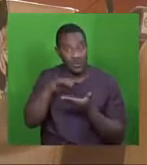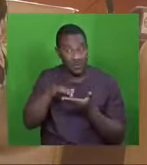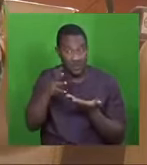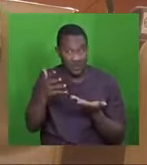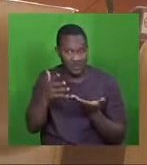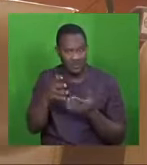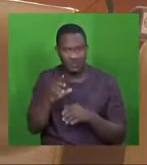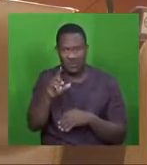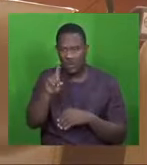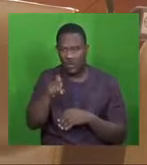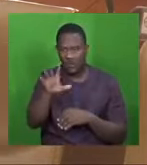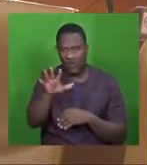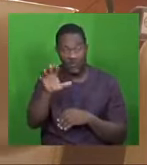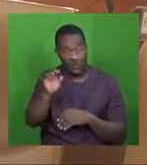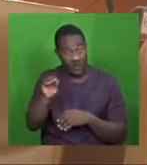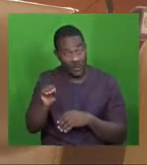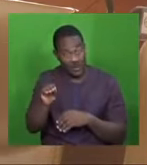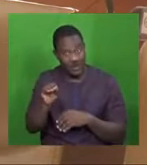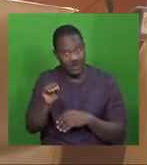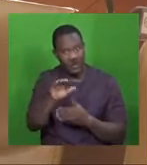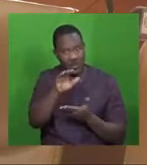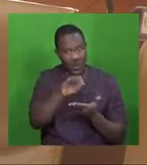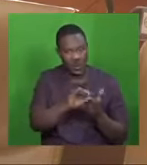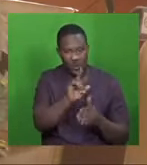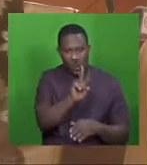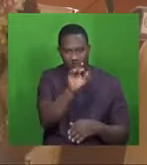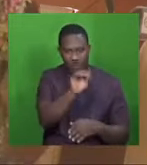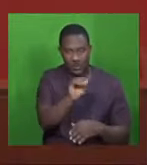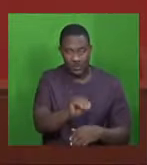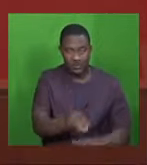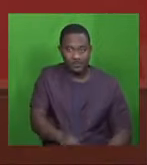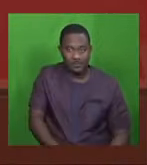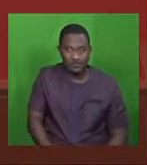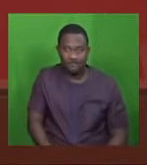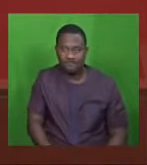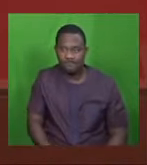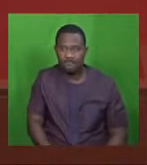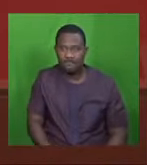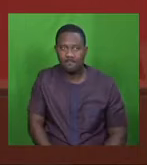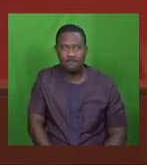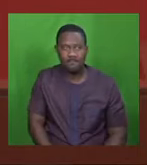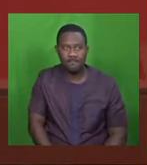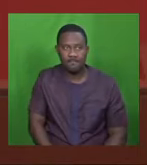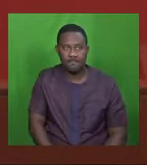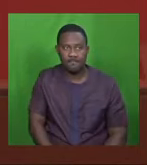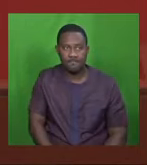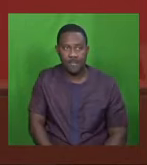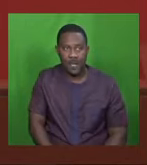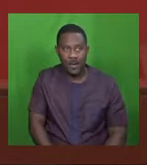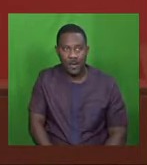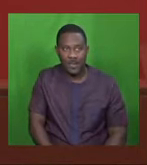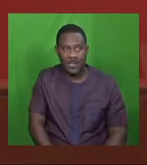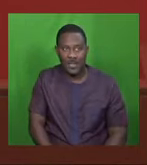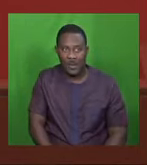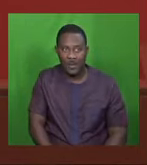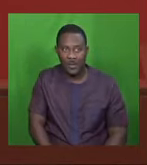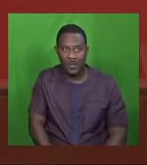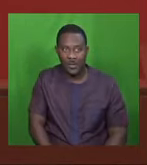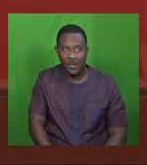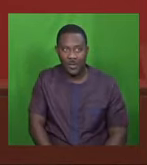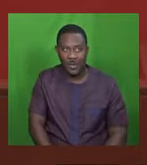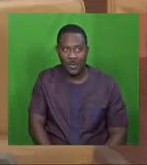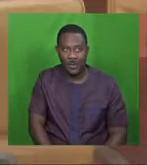1.5% to 1%. And I want you to support us in this regard. Let me hold on. Yes. Thank you,